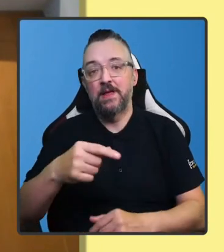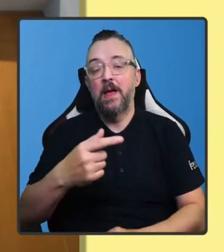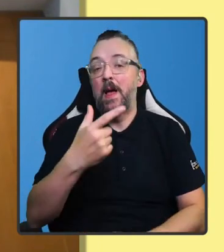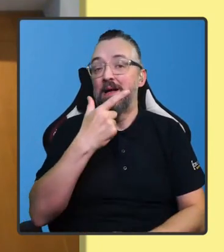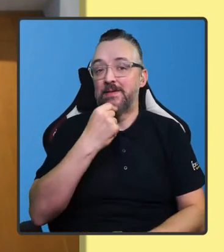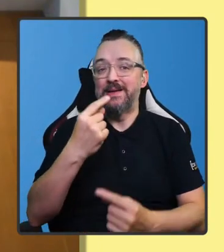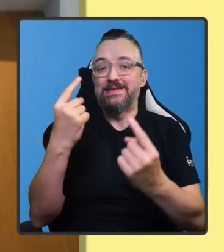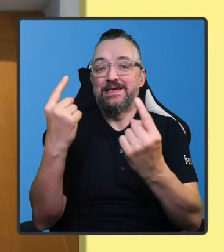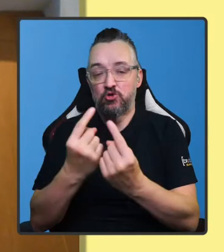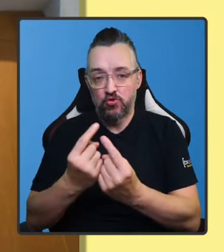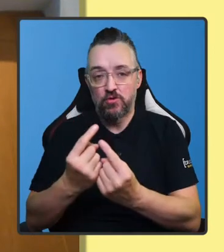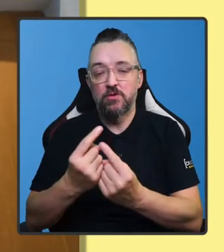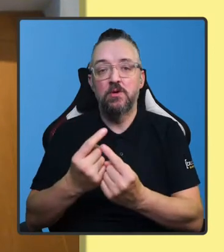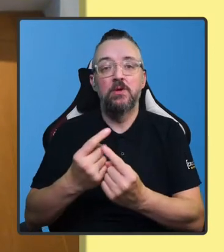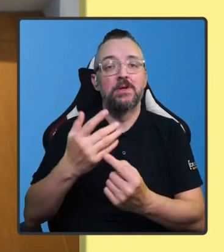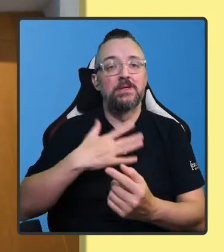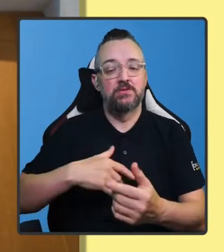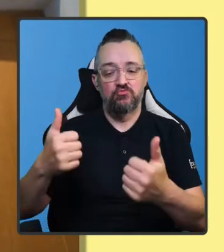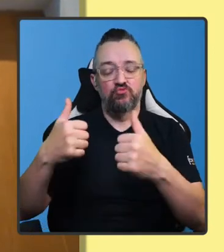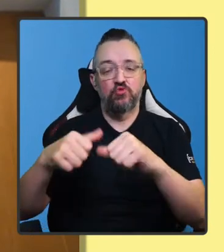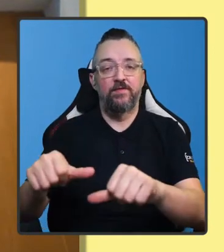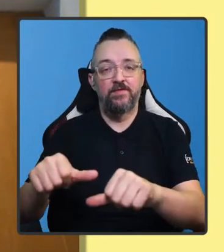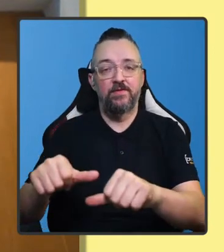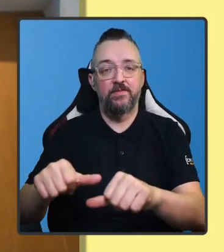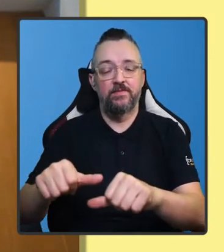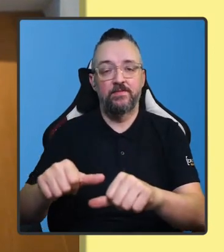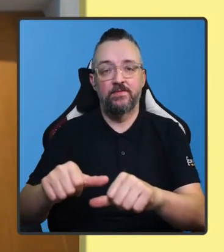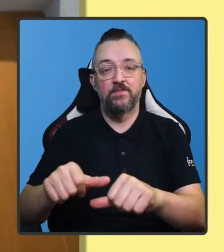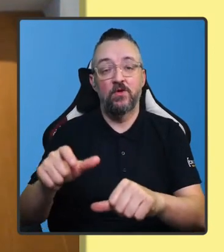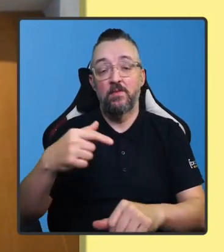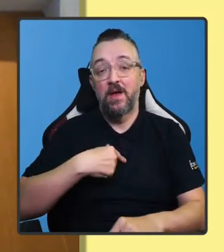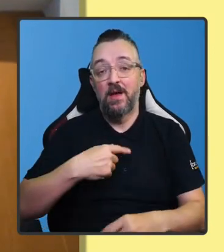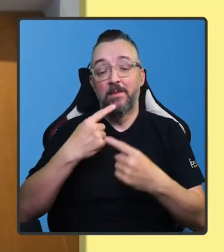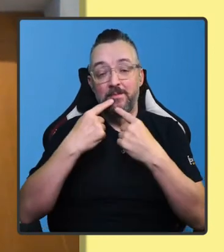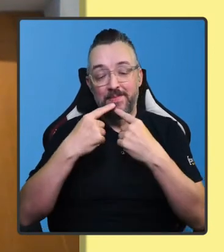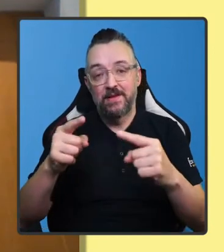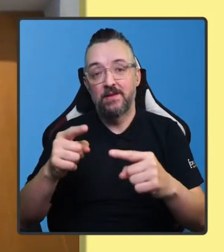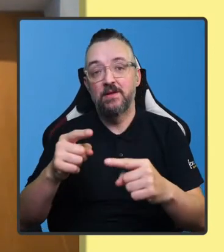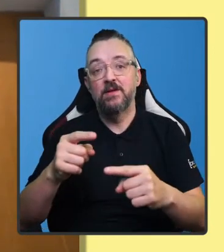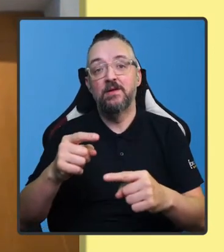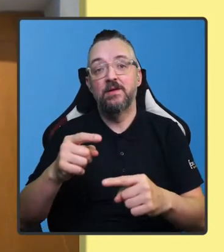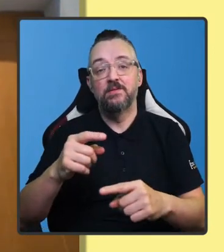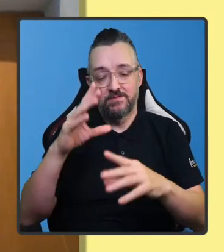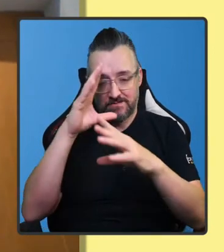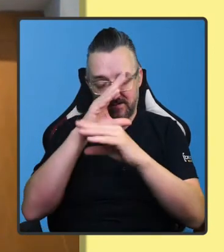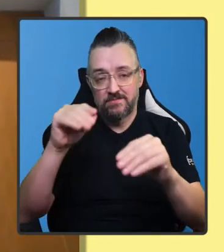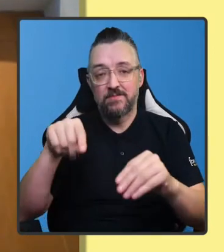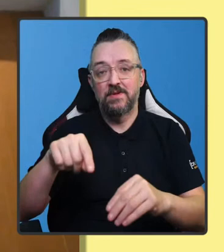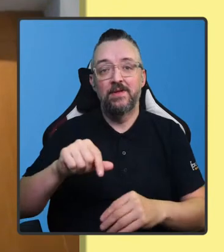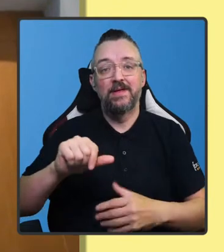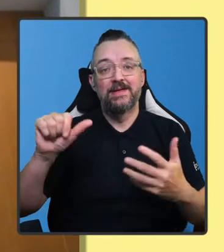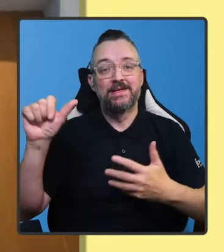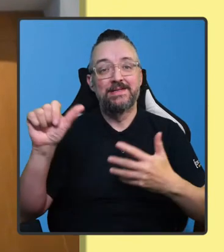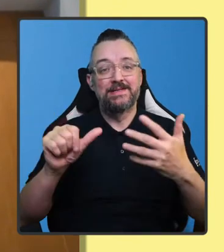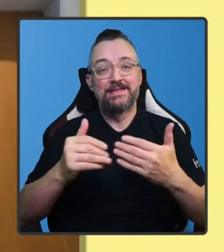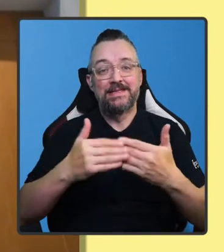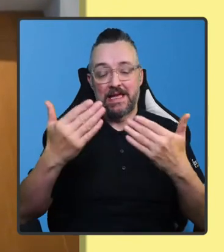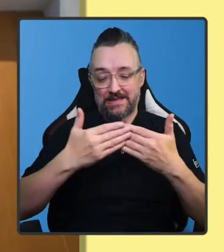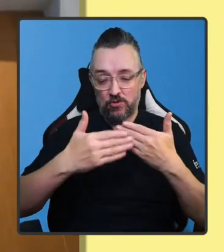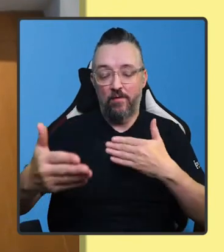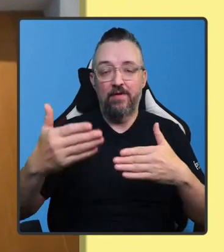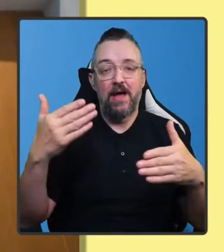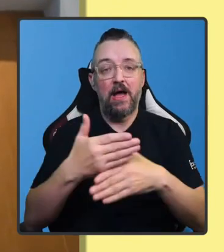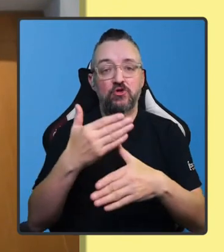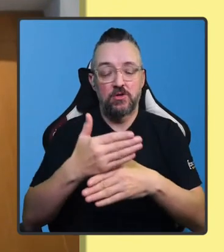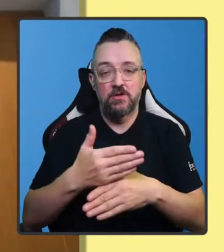to resolve. So my plea conference is a call to arms. This is 16 days of action, and